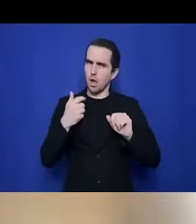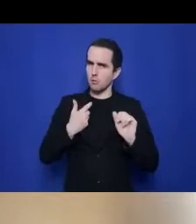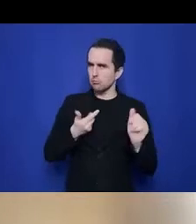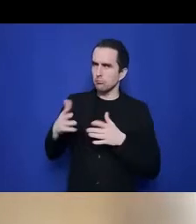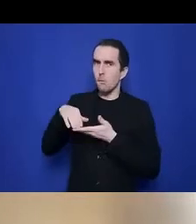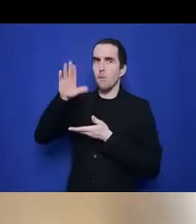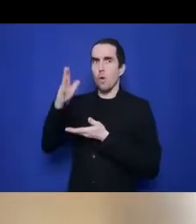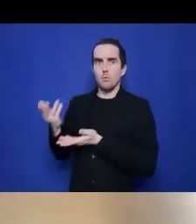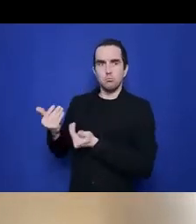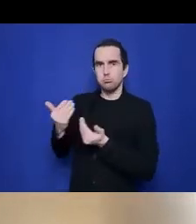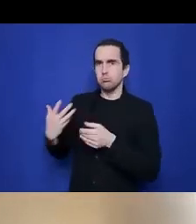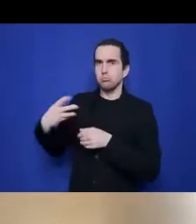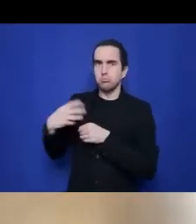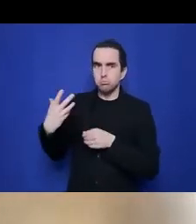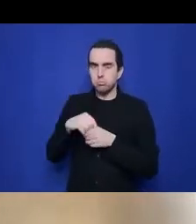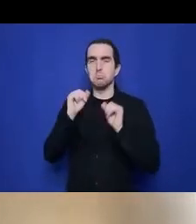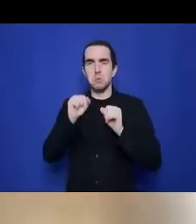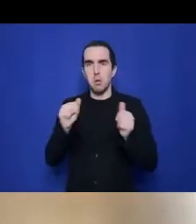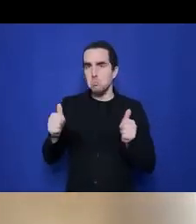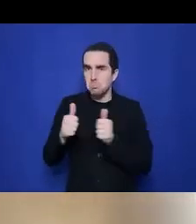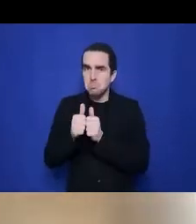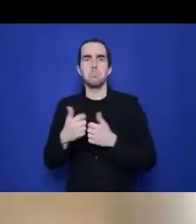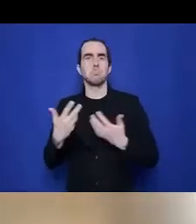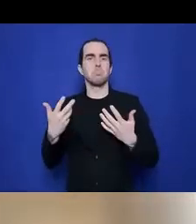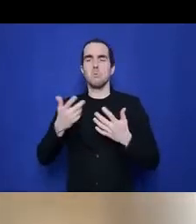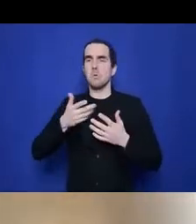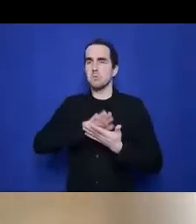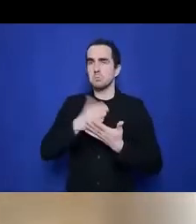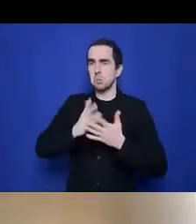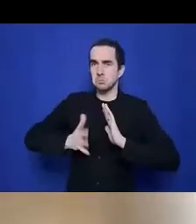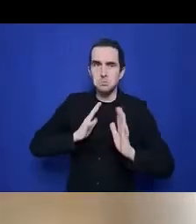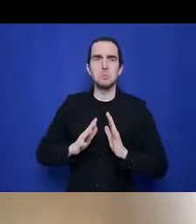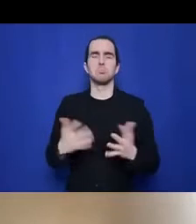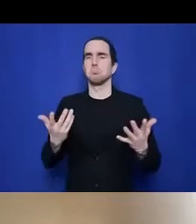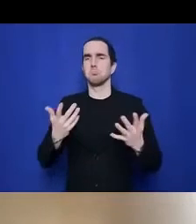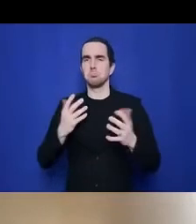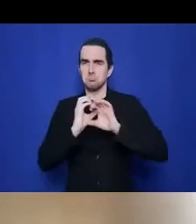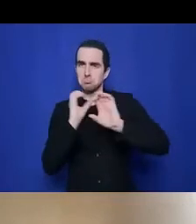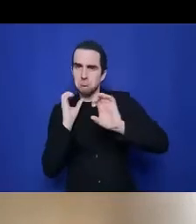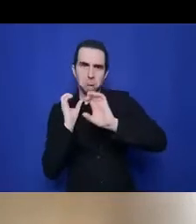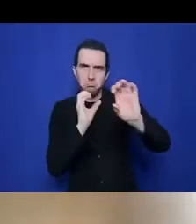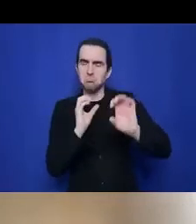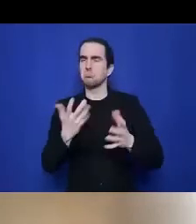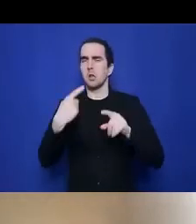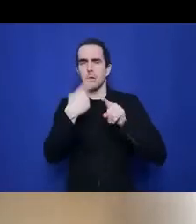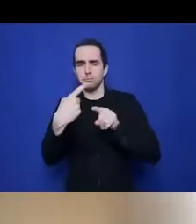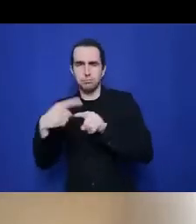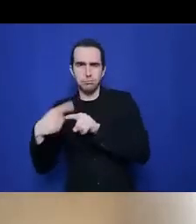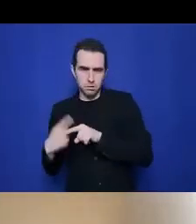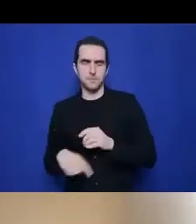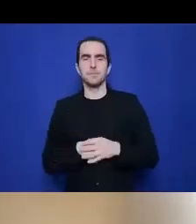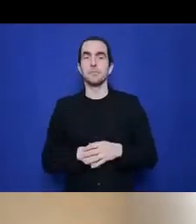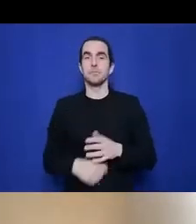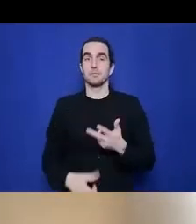on. And number three, instruction change. Organizations should provide training and education